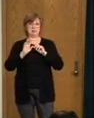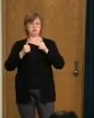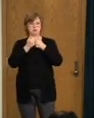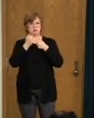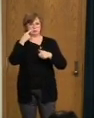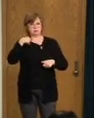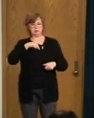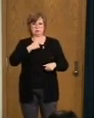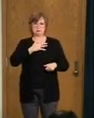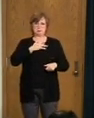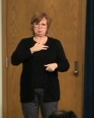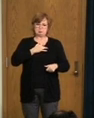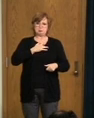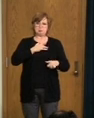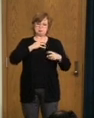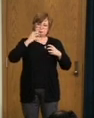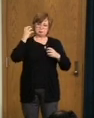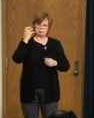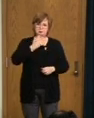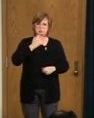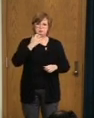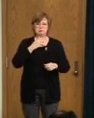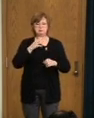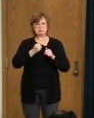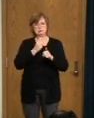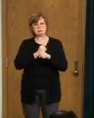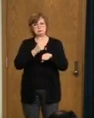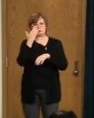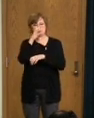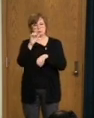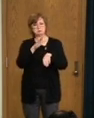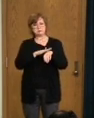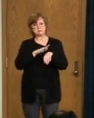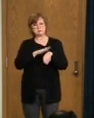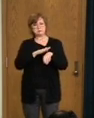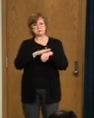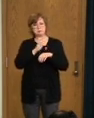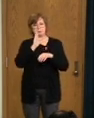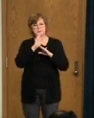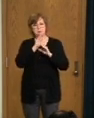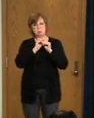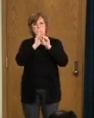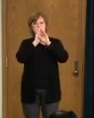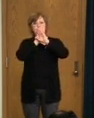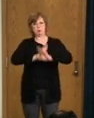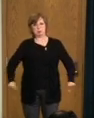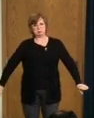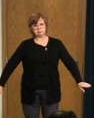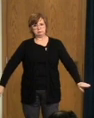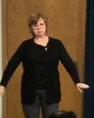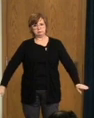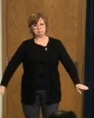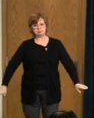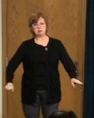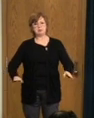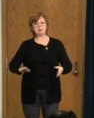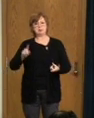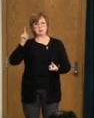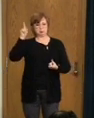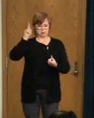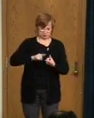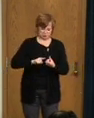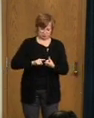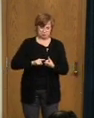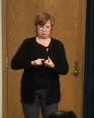quieter Christmas. And this year, we're asking each and every one of you to do just that. Let's just slow this